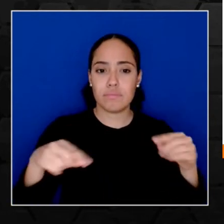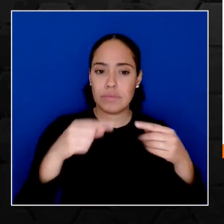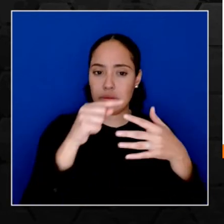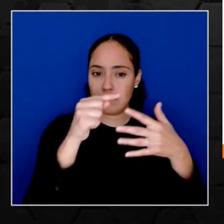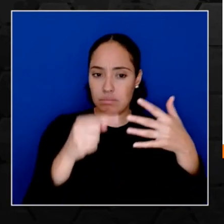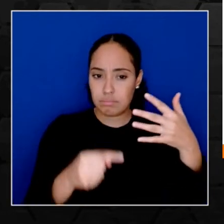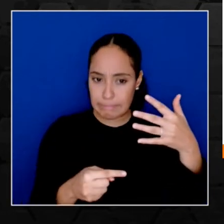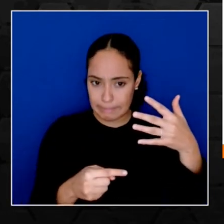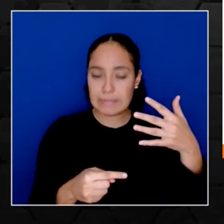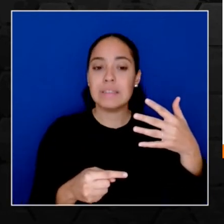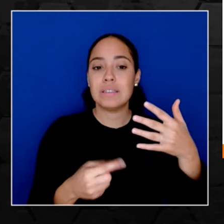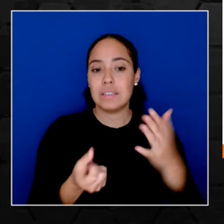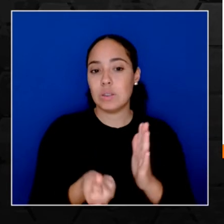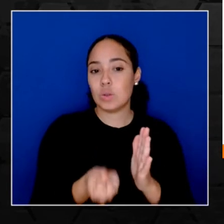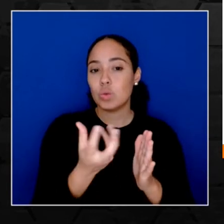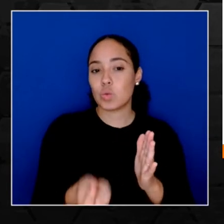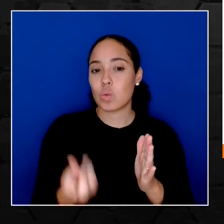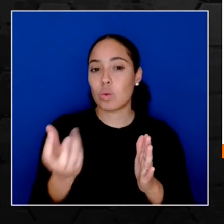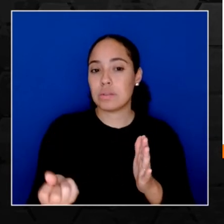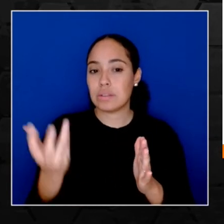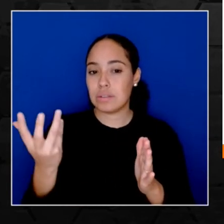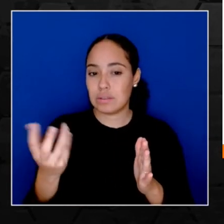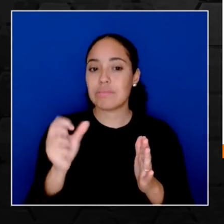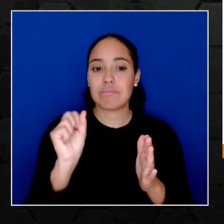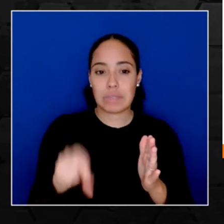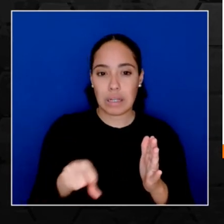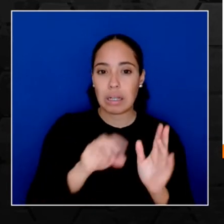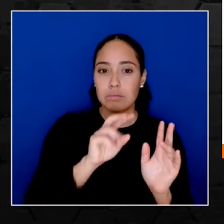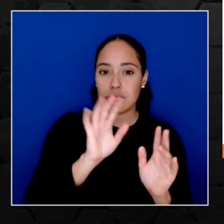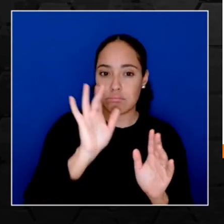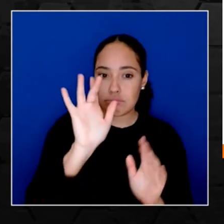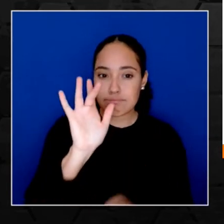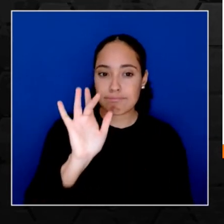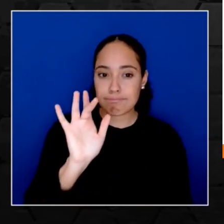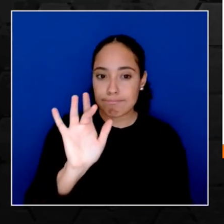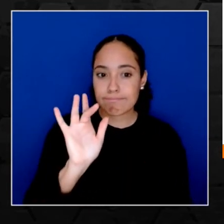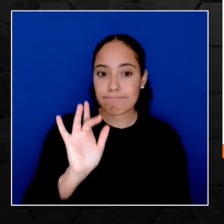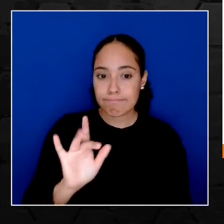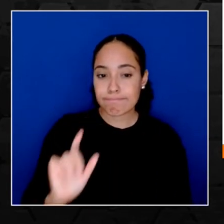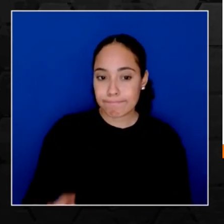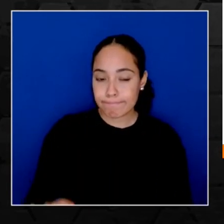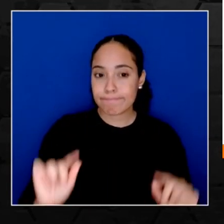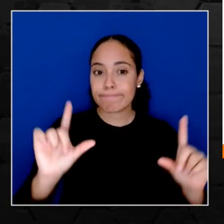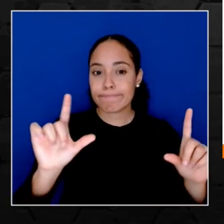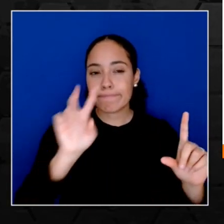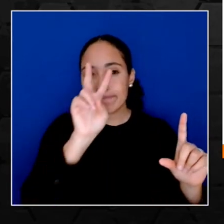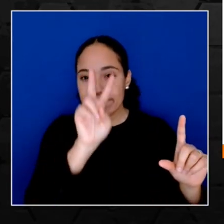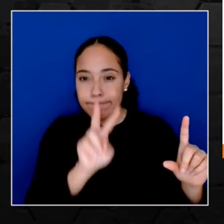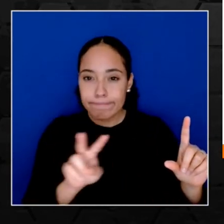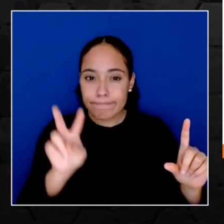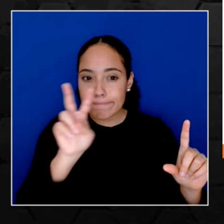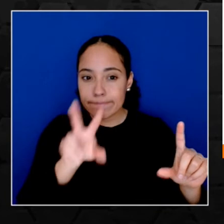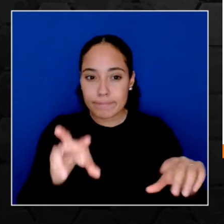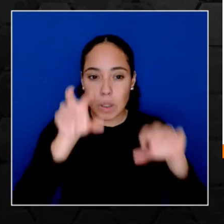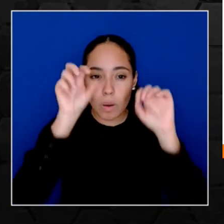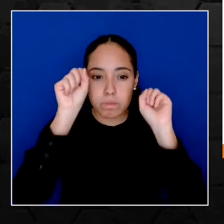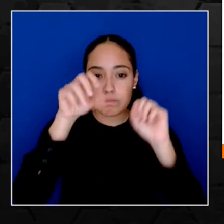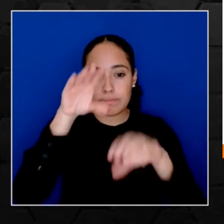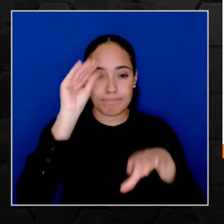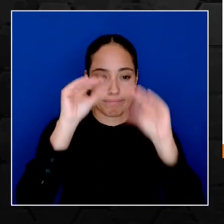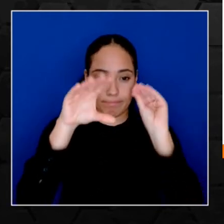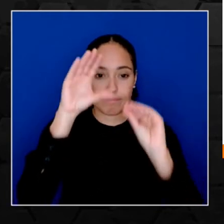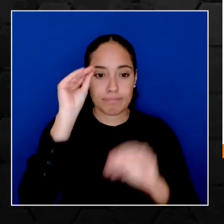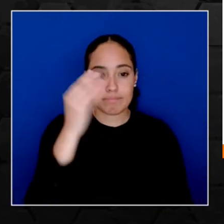github.com/tensorflow/tfjs, it's under TensorFlow organization. Google Groups, again, if you want to join a mailing list, tfjs@tensorflow.org is